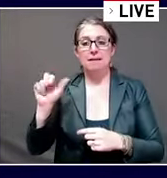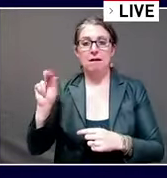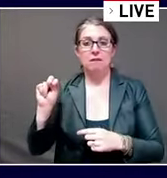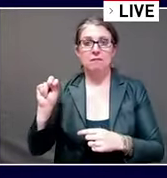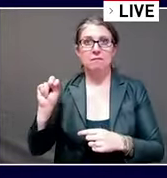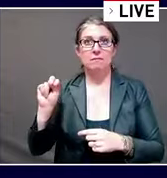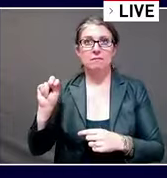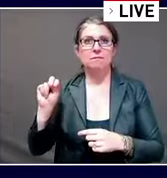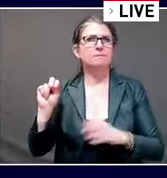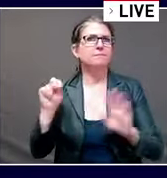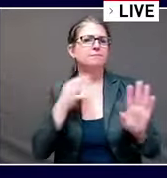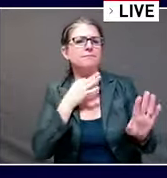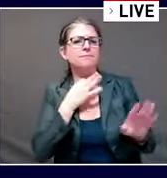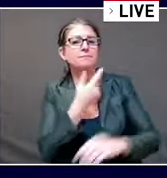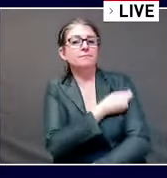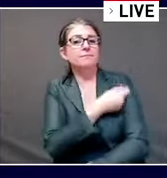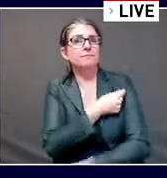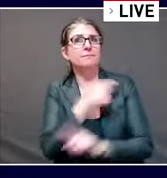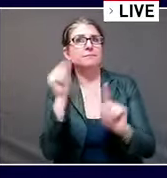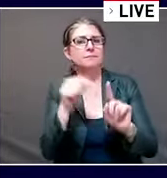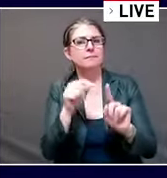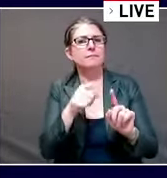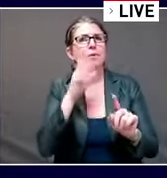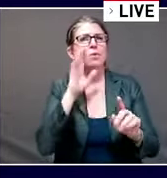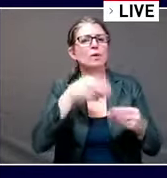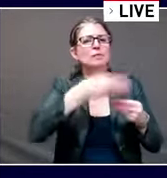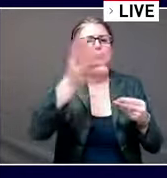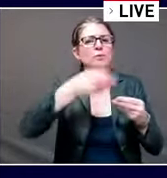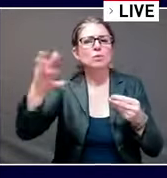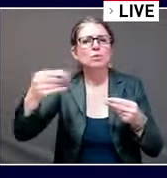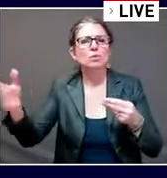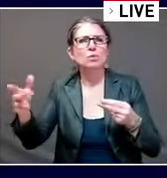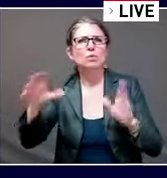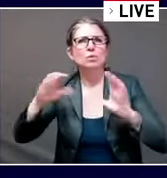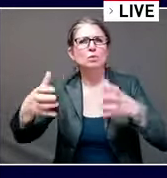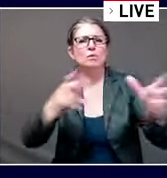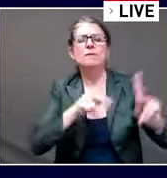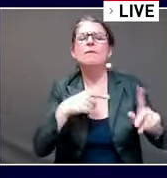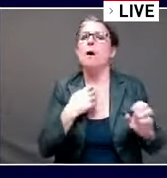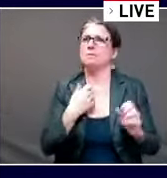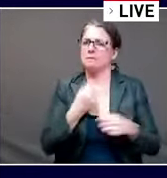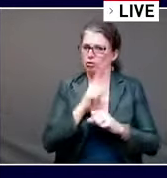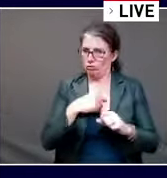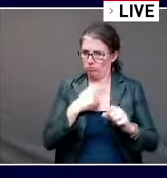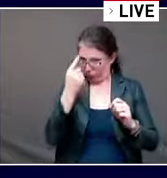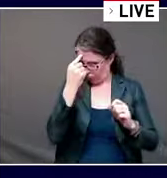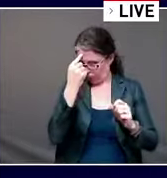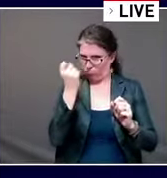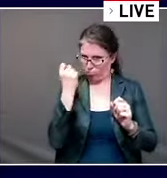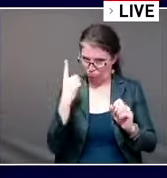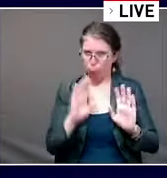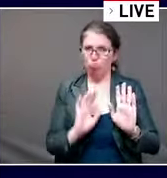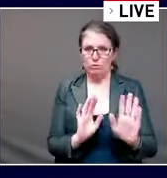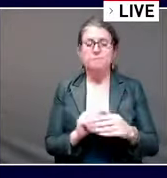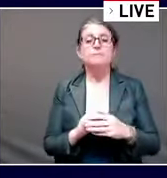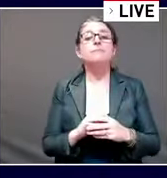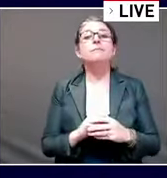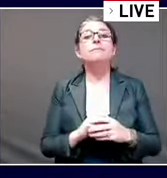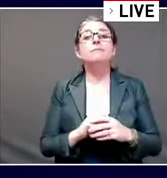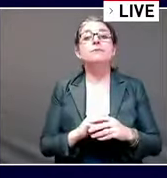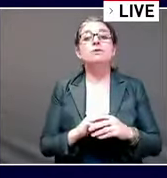vaccine distribution. Just I'm wondering if I'm understanding you correctly. Are you saying that the